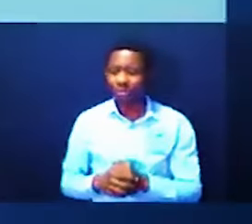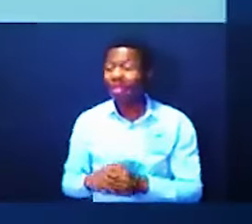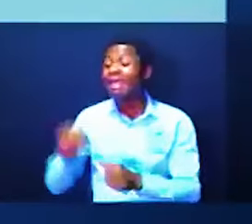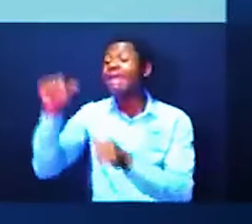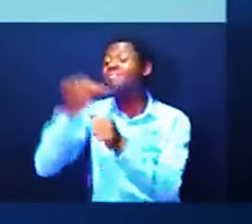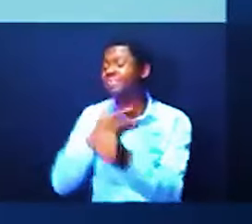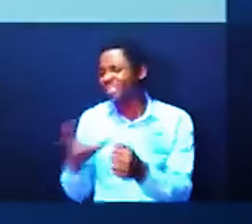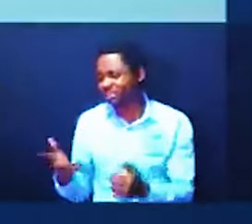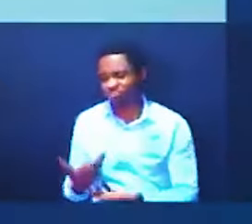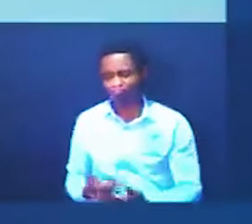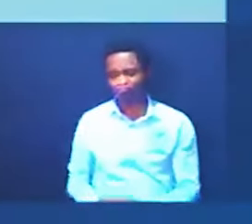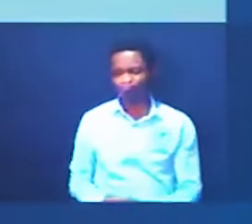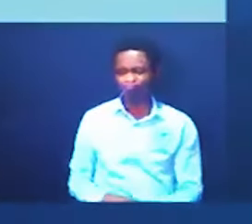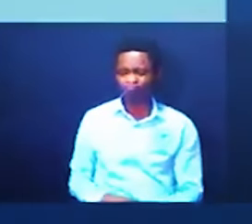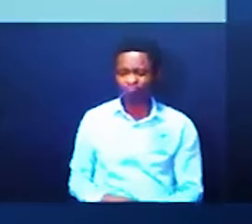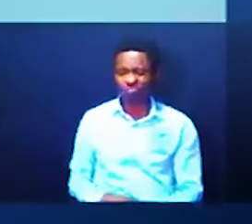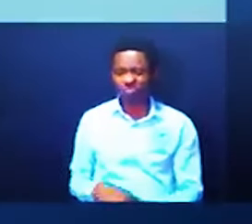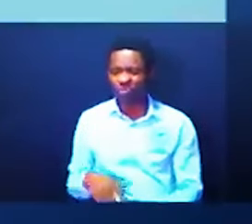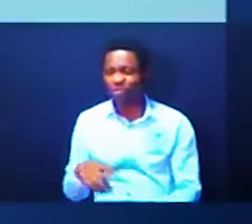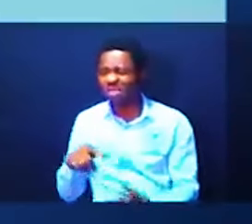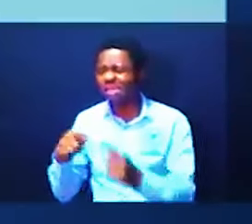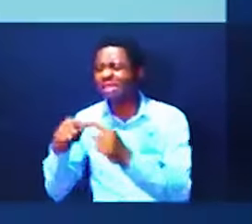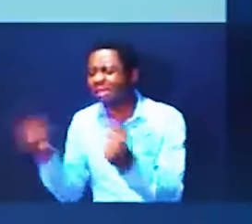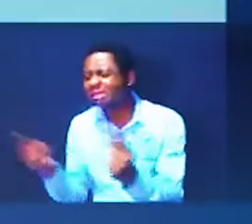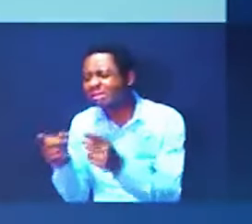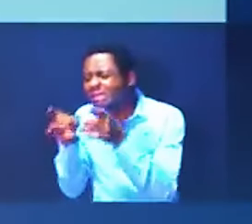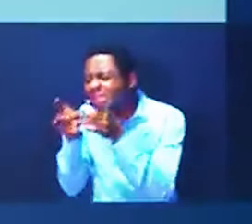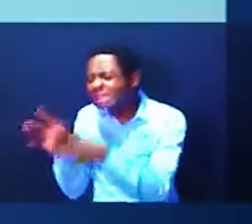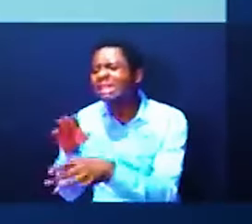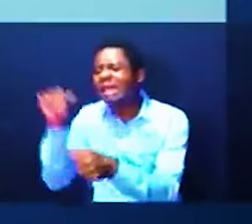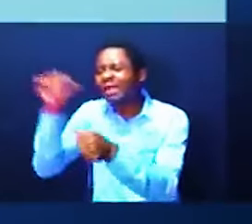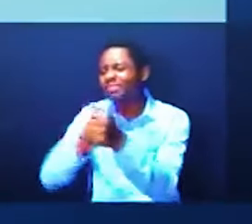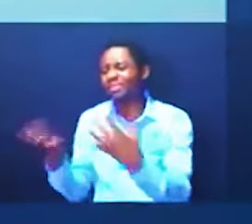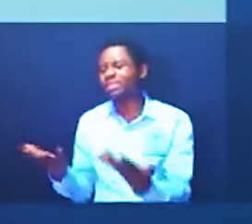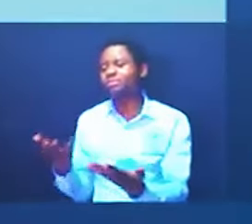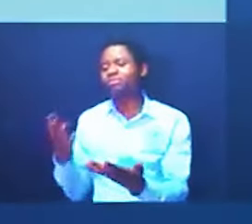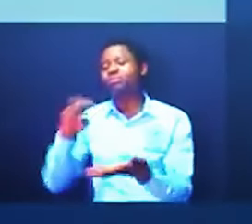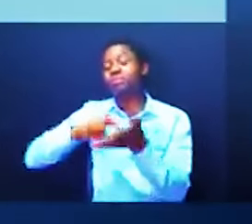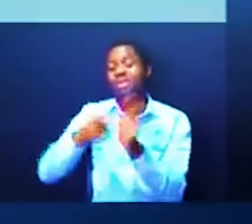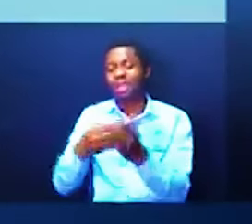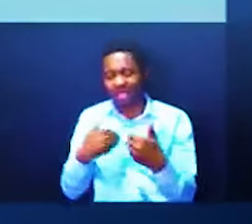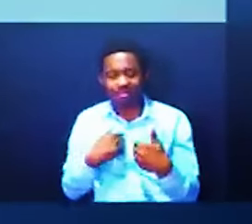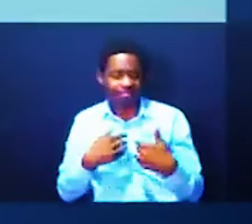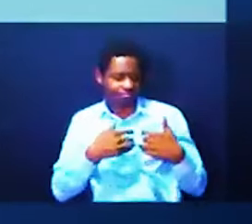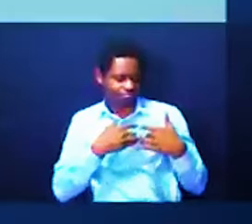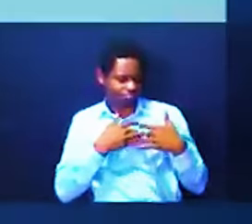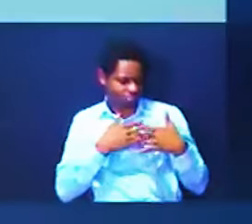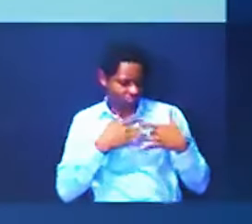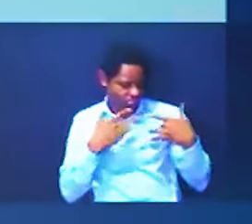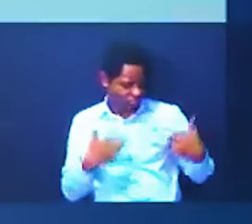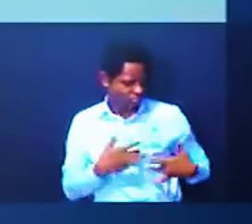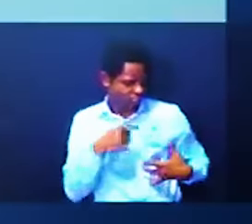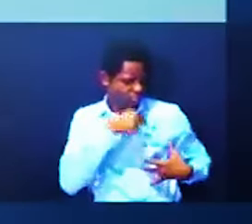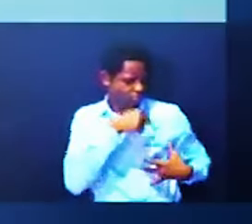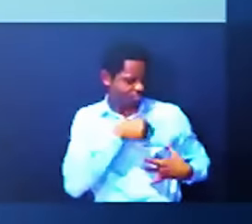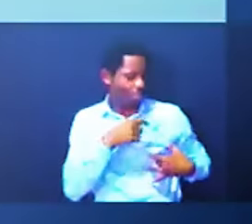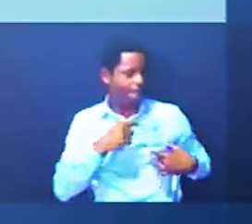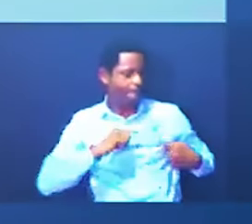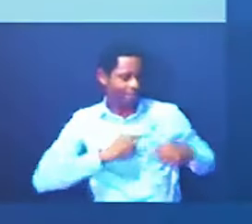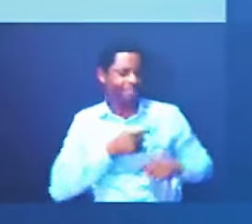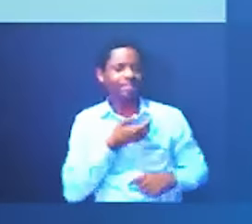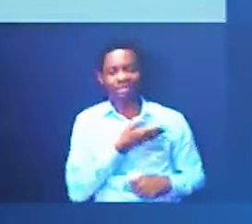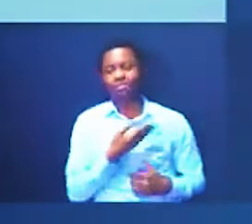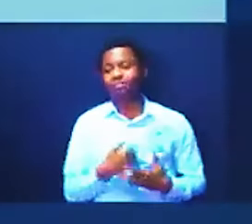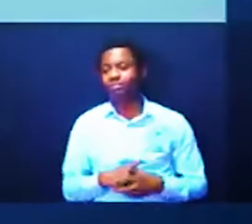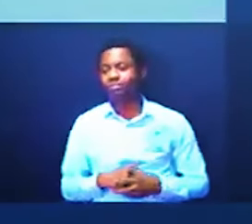offender that displeases you, then you are bearing a grudge or nursing a grudge against